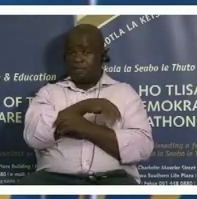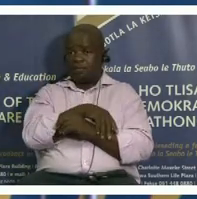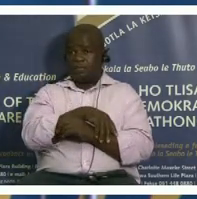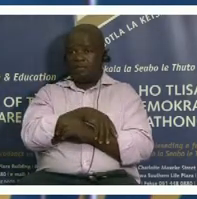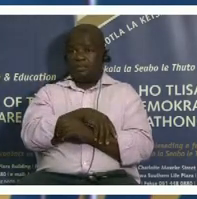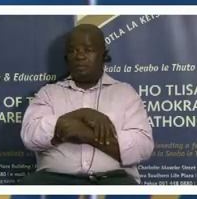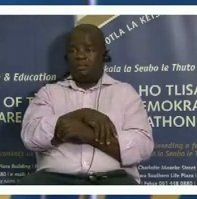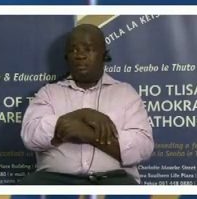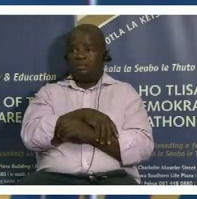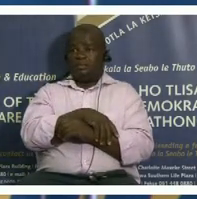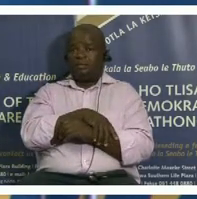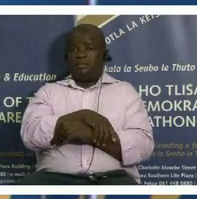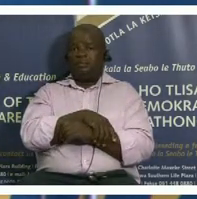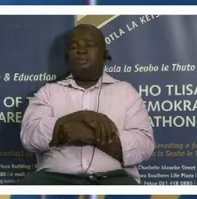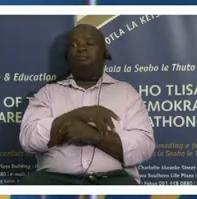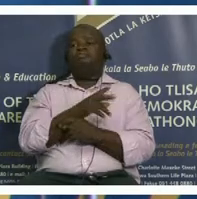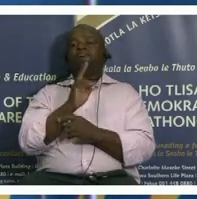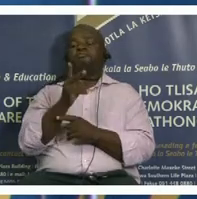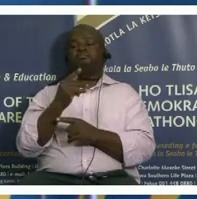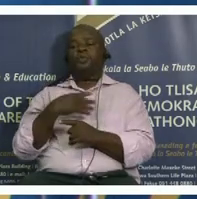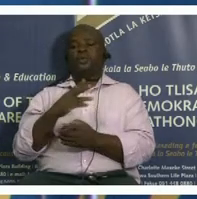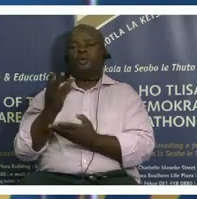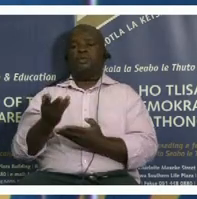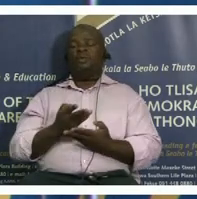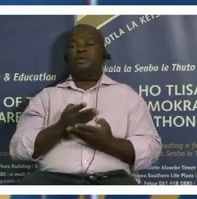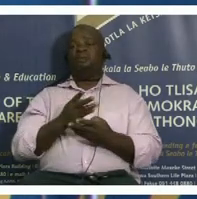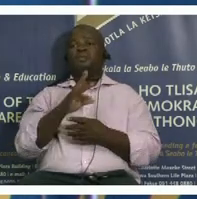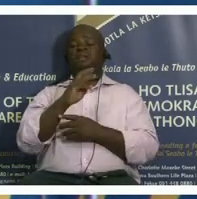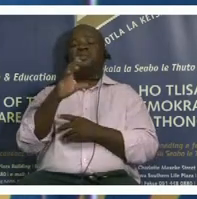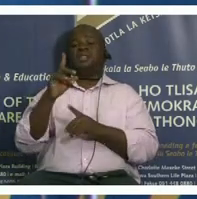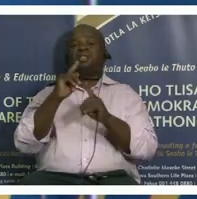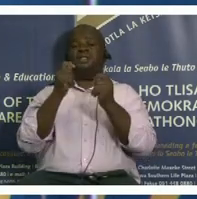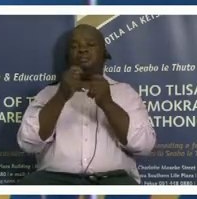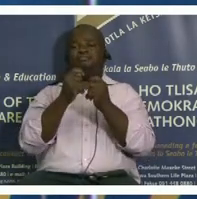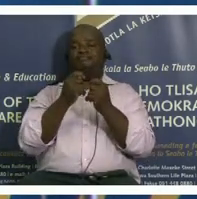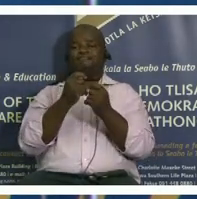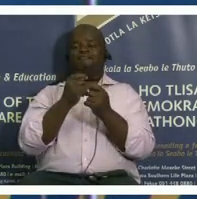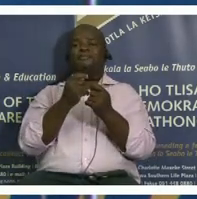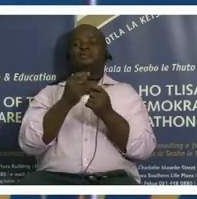Let me also welcome the members of the Executive Council.